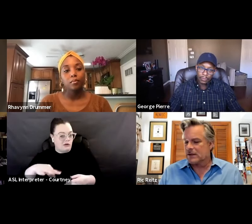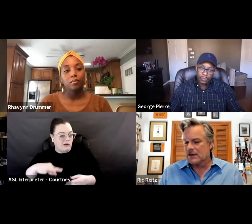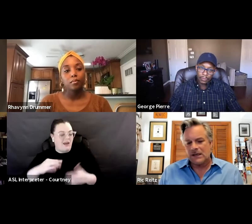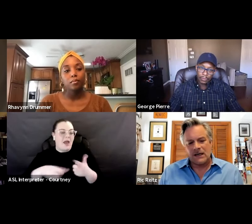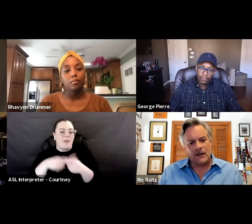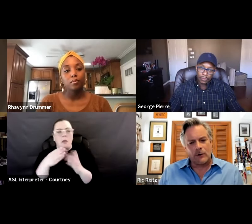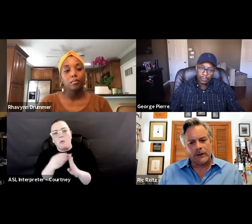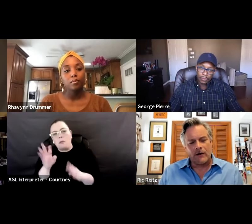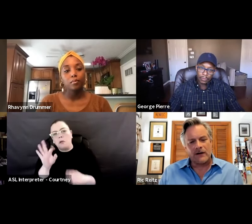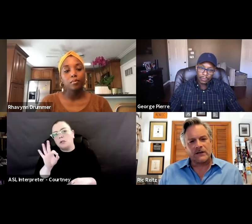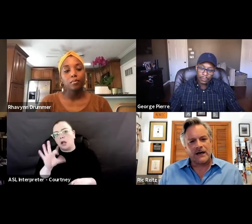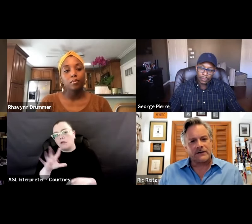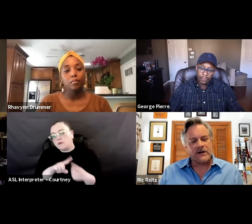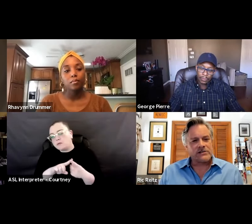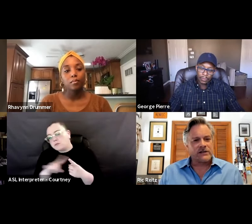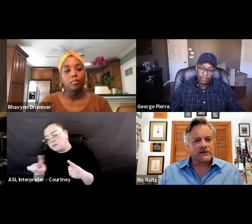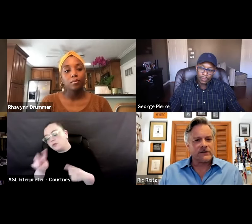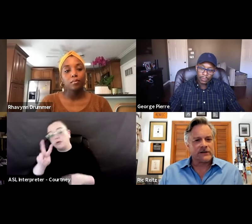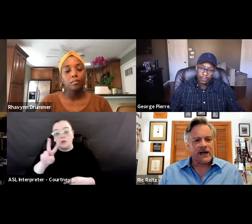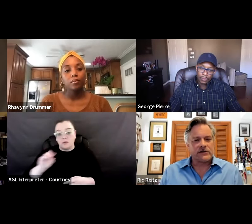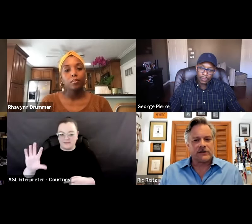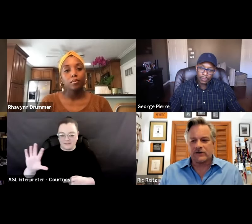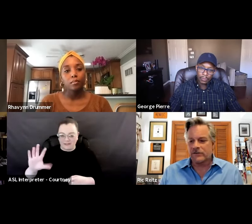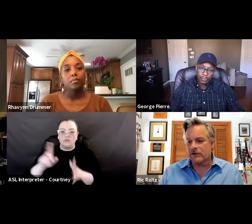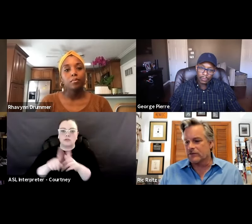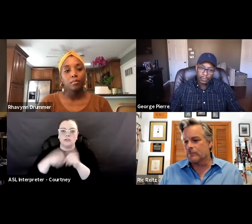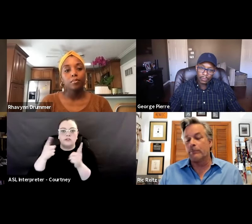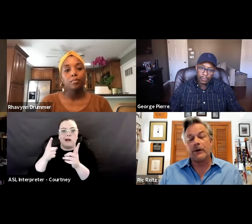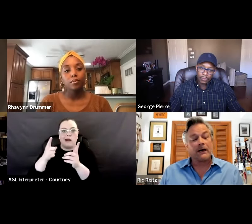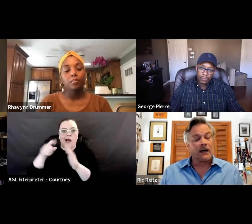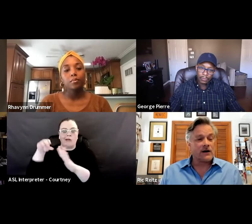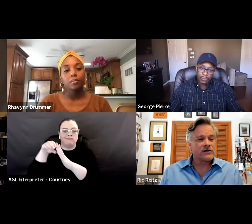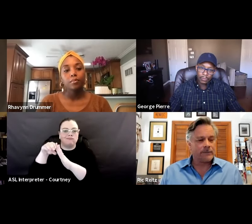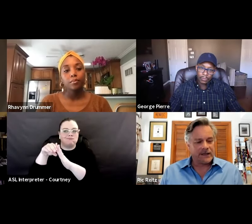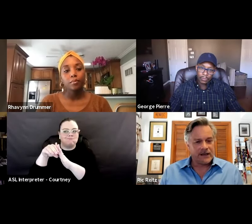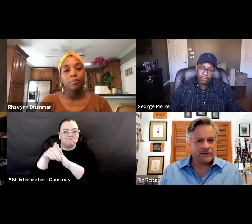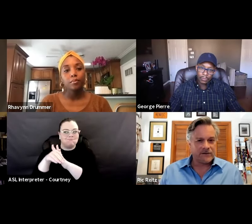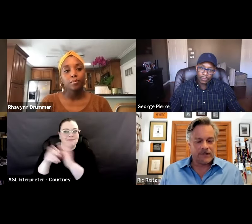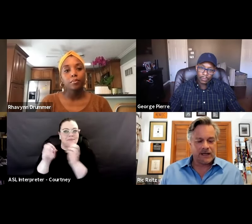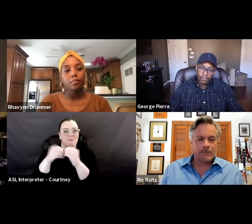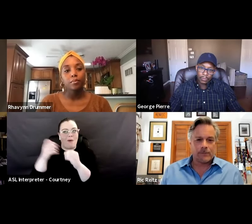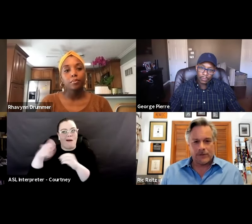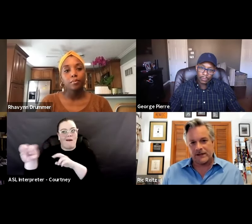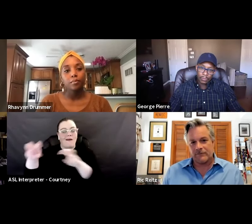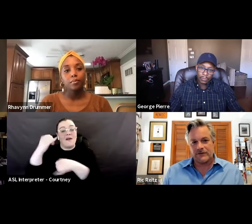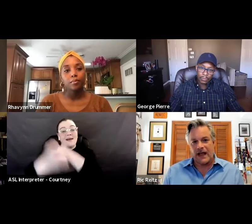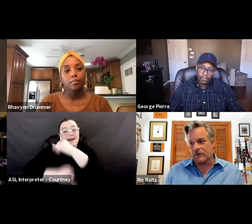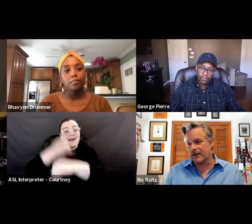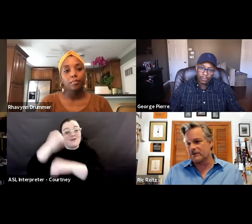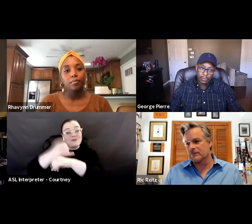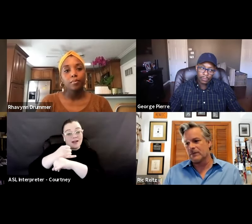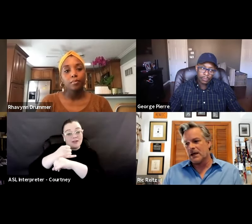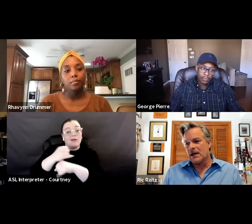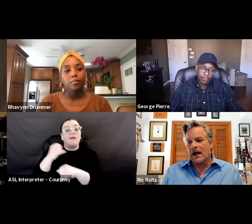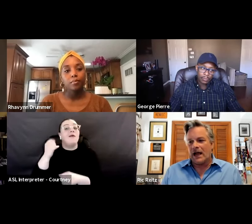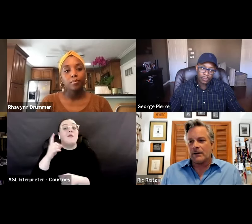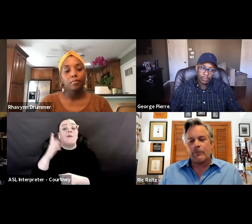least, where we lost a lot of the traction to international concerns, but largely because they became competitive with tax